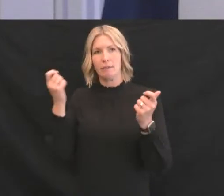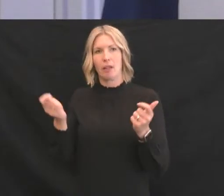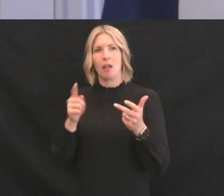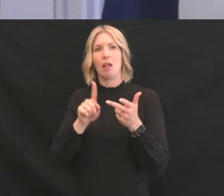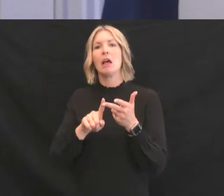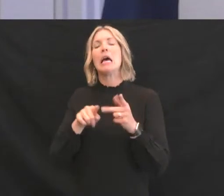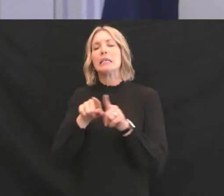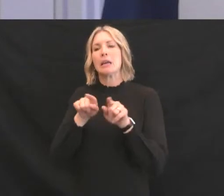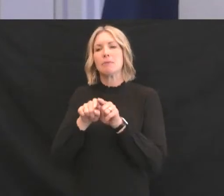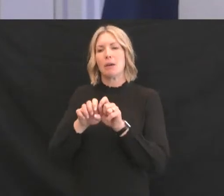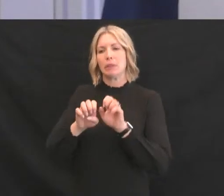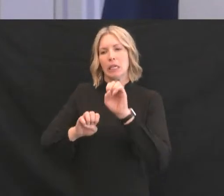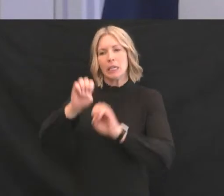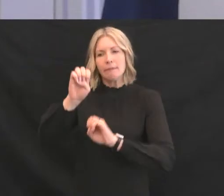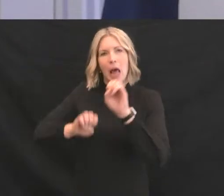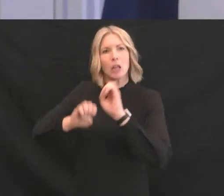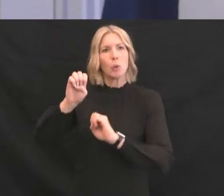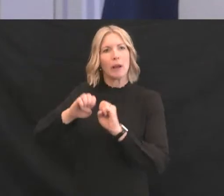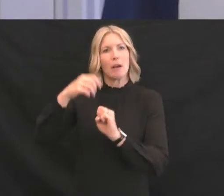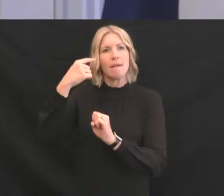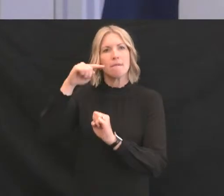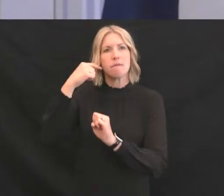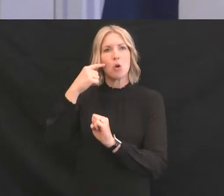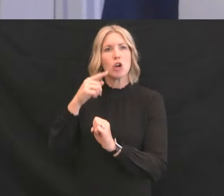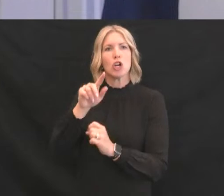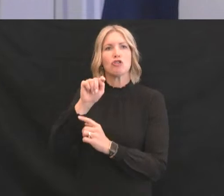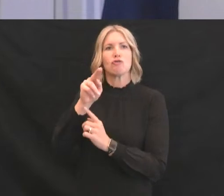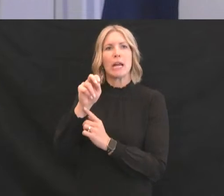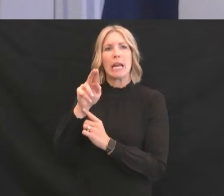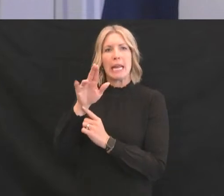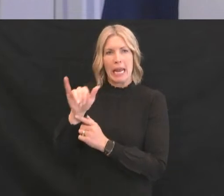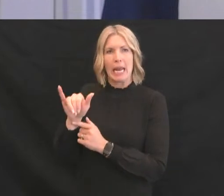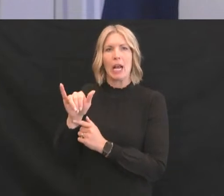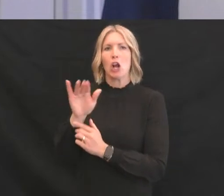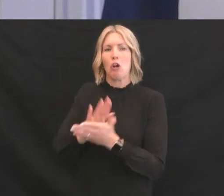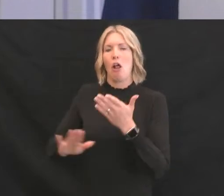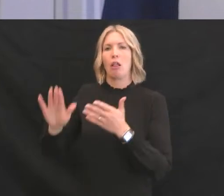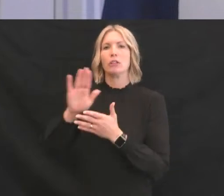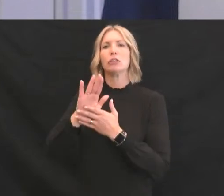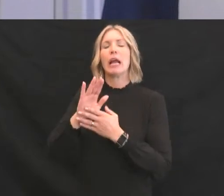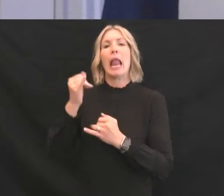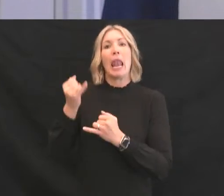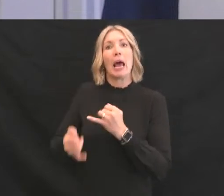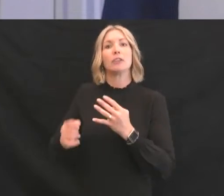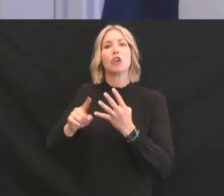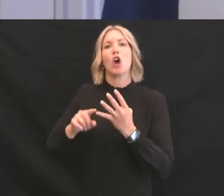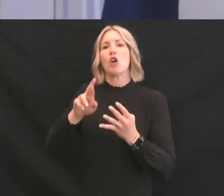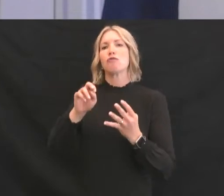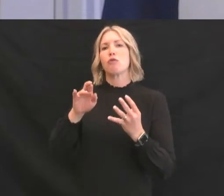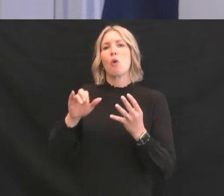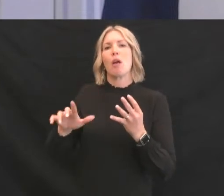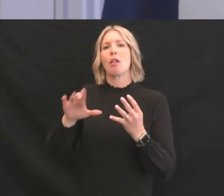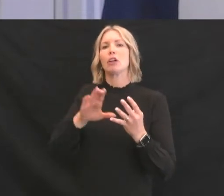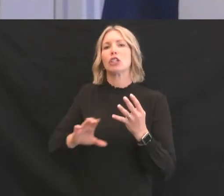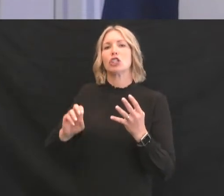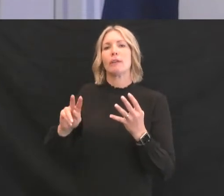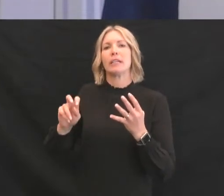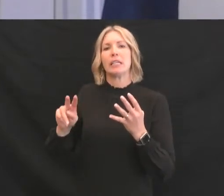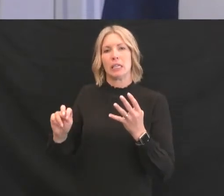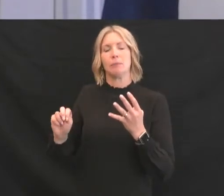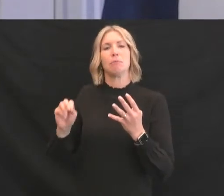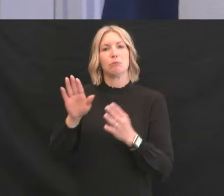for the Trinity College and the Royal Conservatory of Music. Ms. Furlong was a sought-after harp